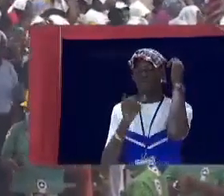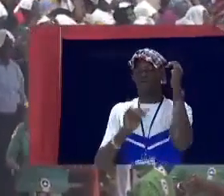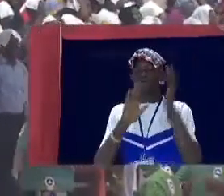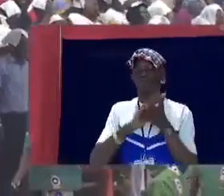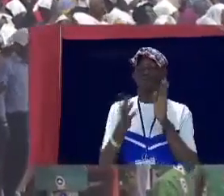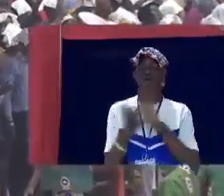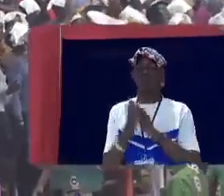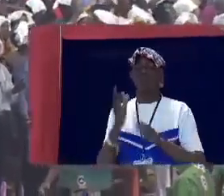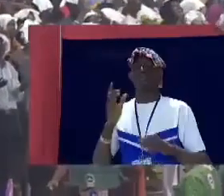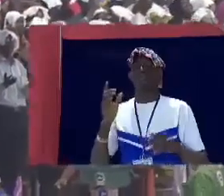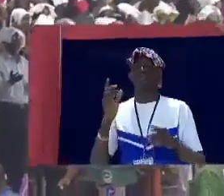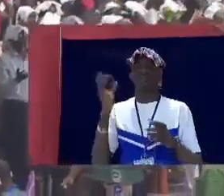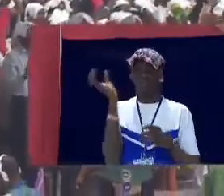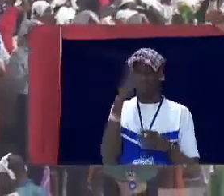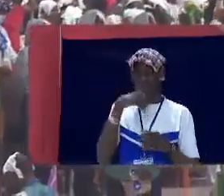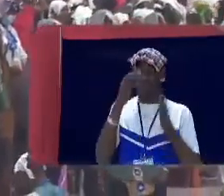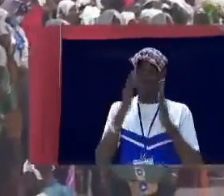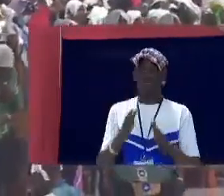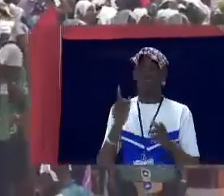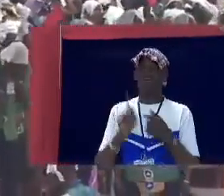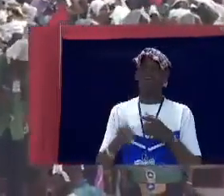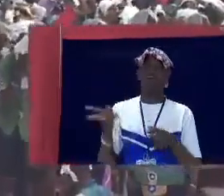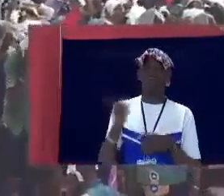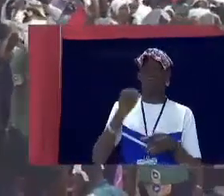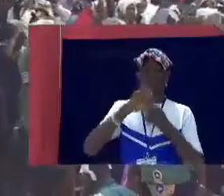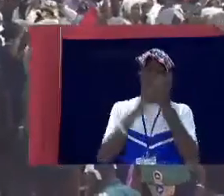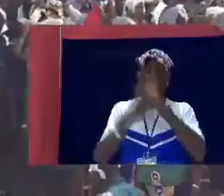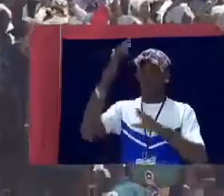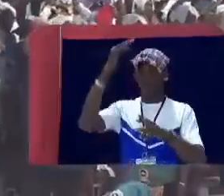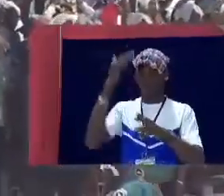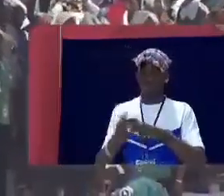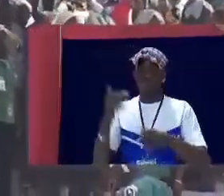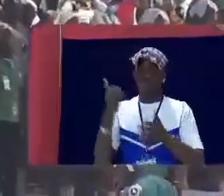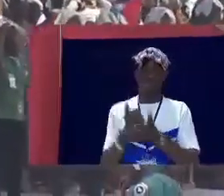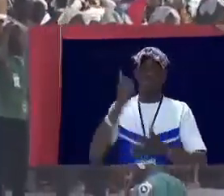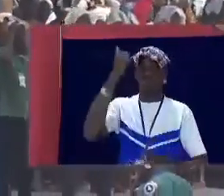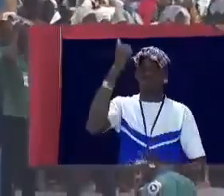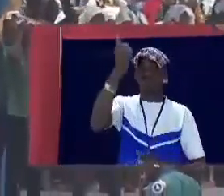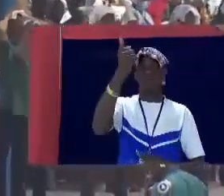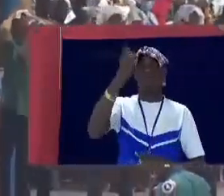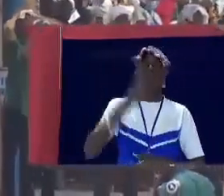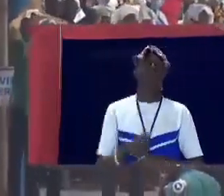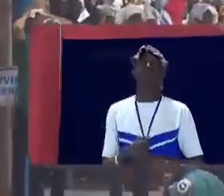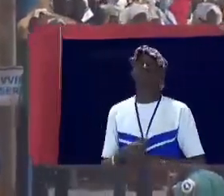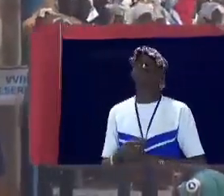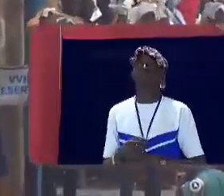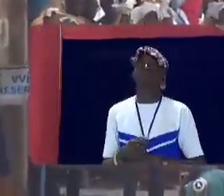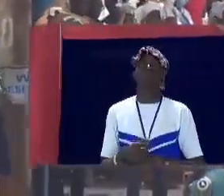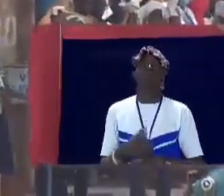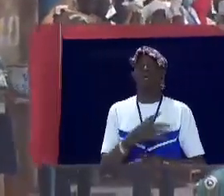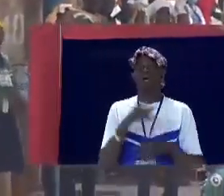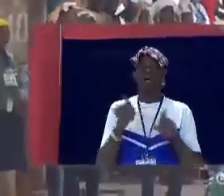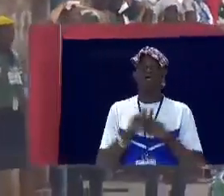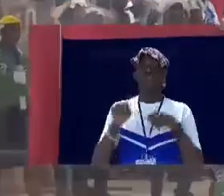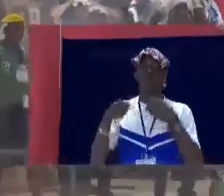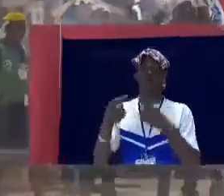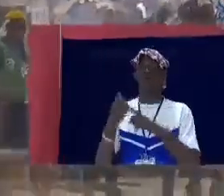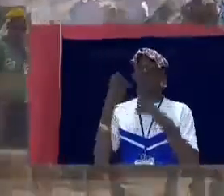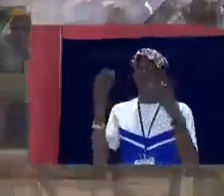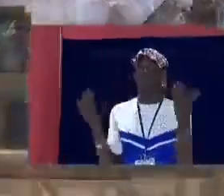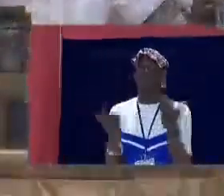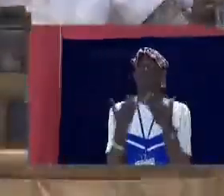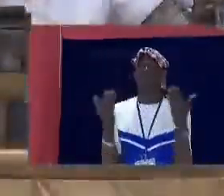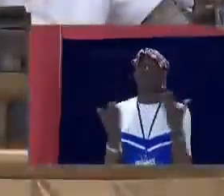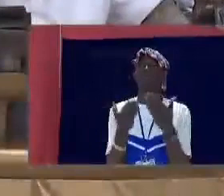stranger to them. Ki aini ati osi ko di ohun igbagbe ninu aye won. As they go from here. Bi won se ma